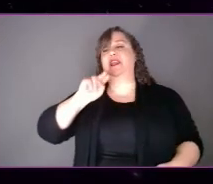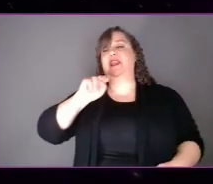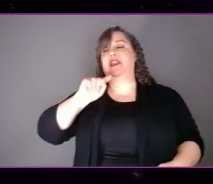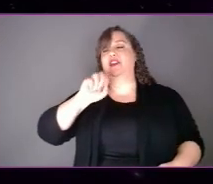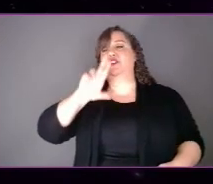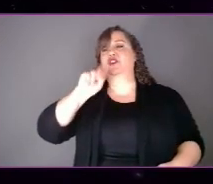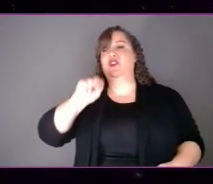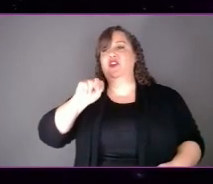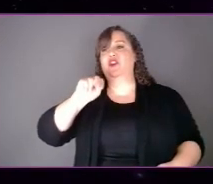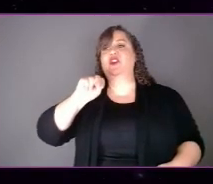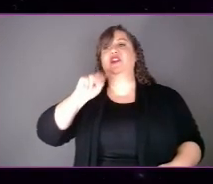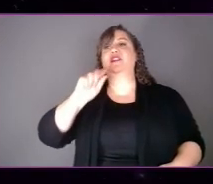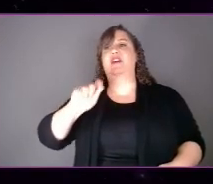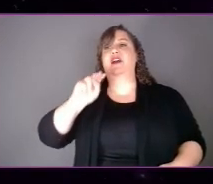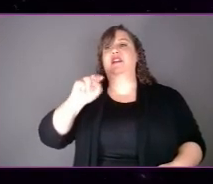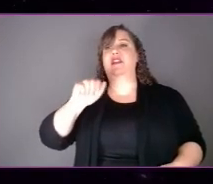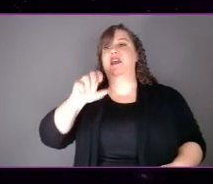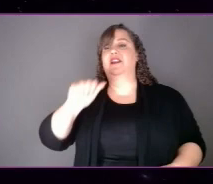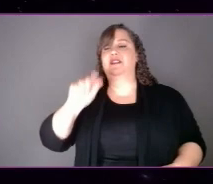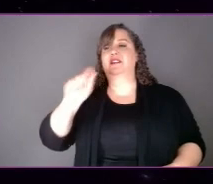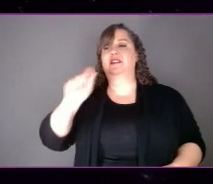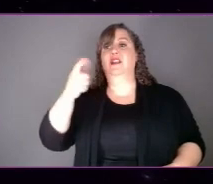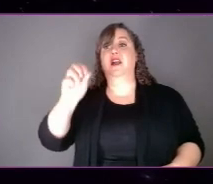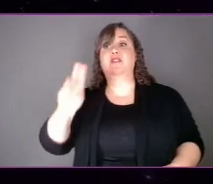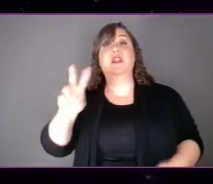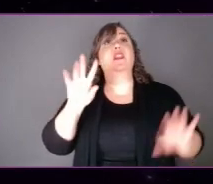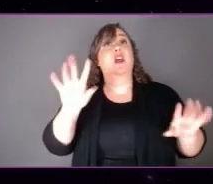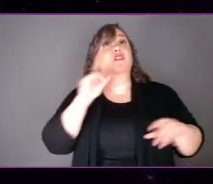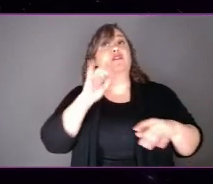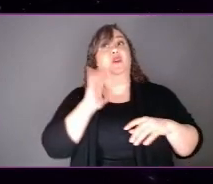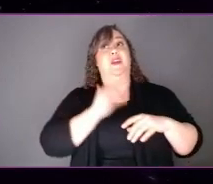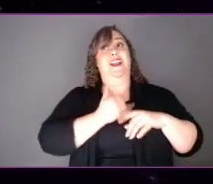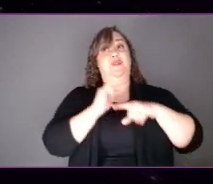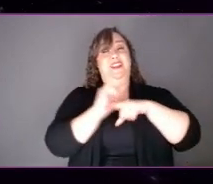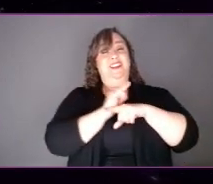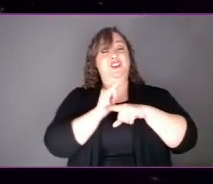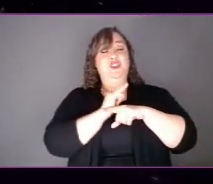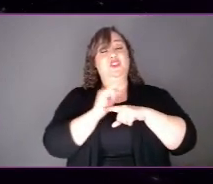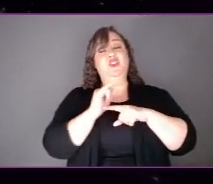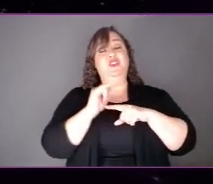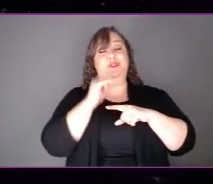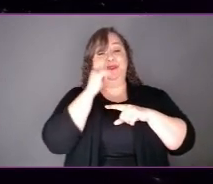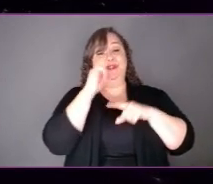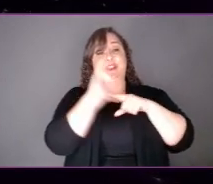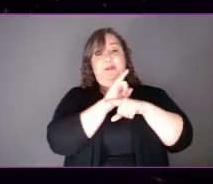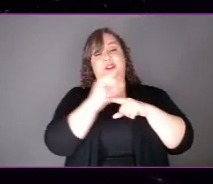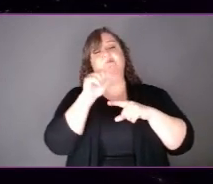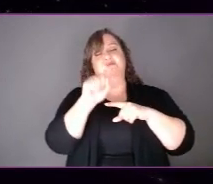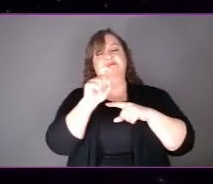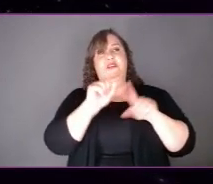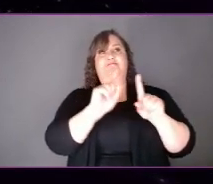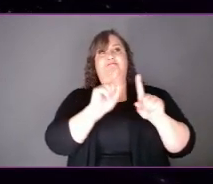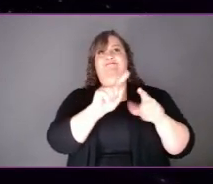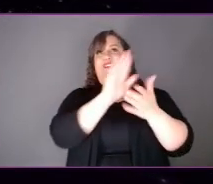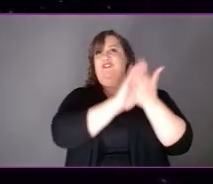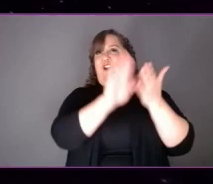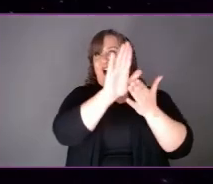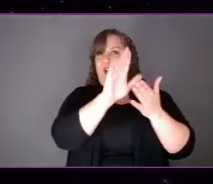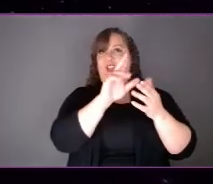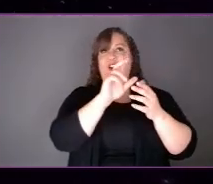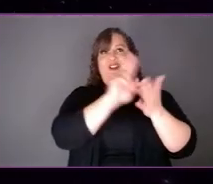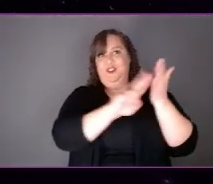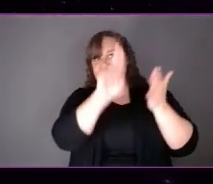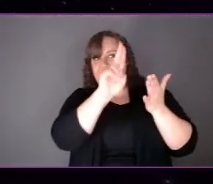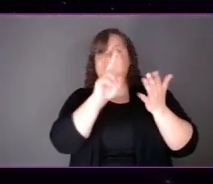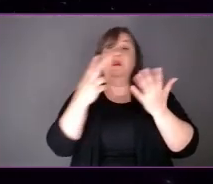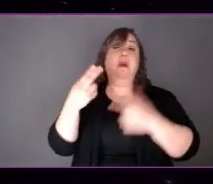Internships, you will need to be enrolled in, like I said, an accredited college or university or in high school as well. Or